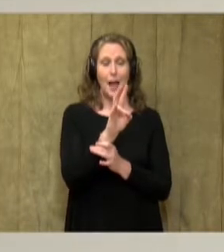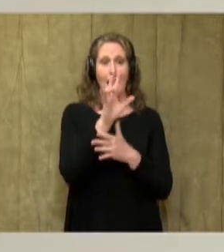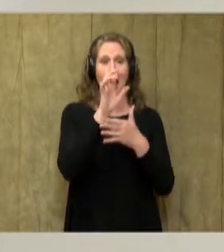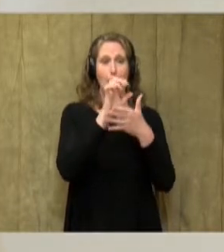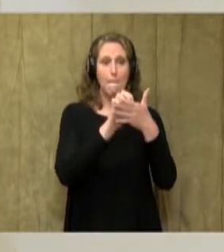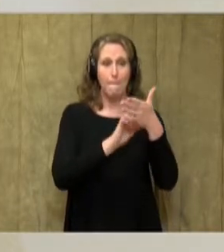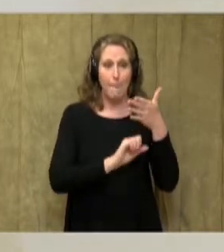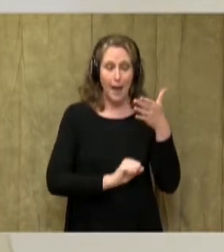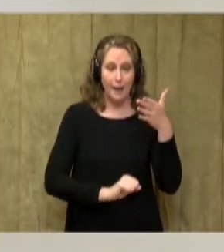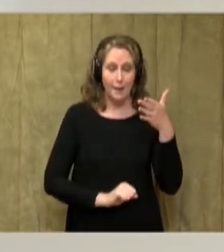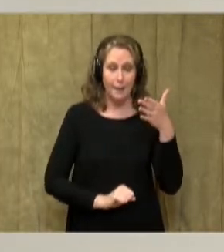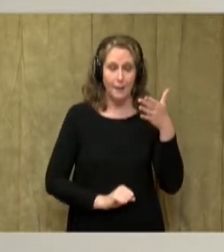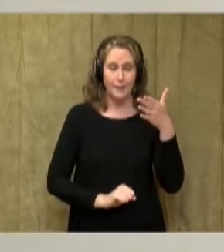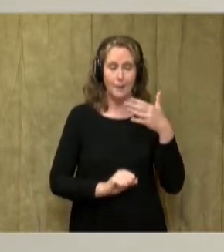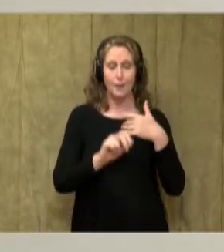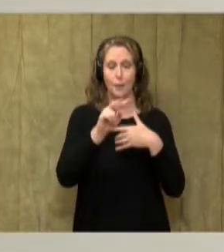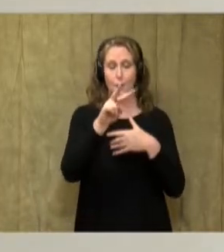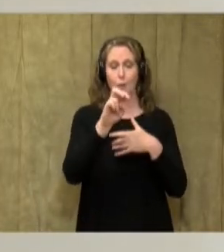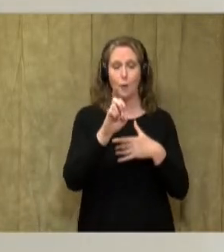minus